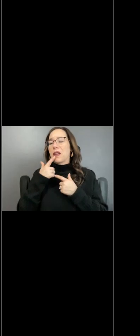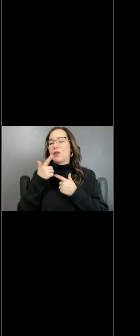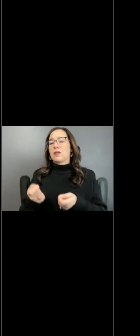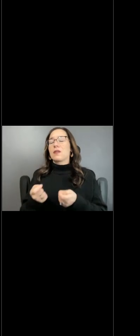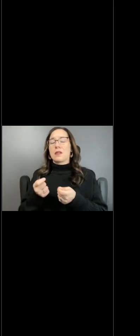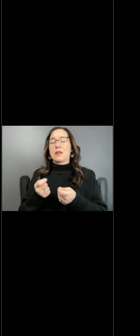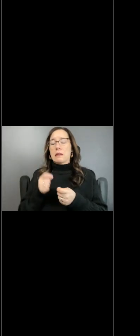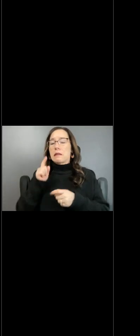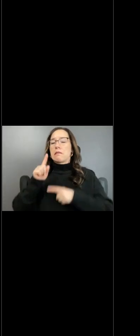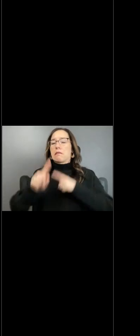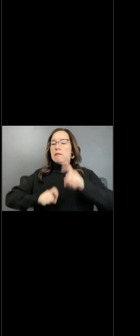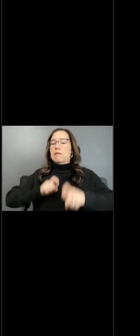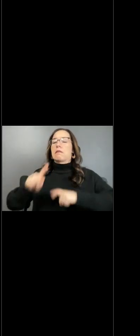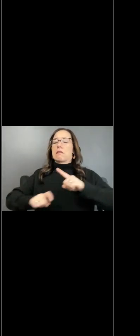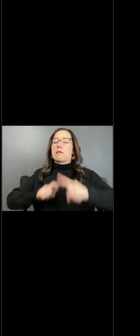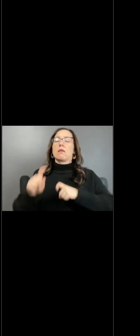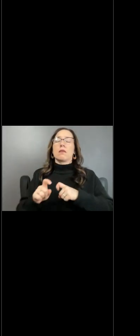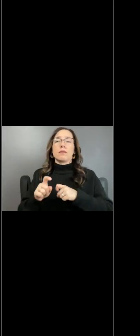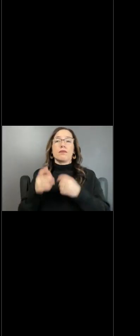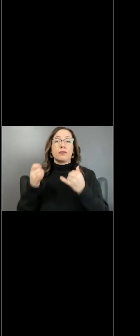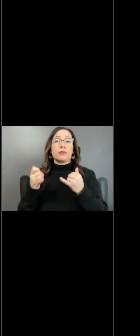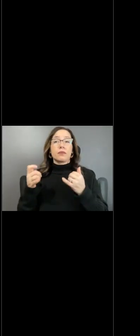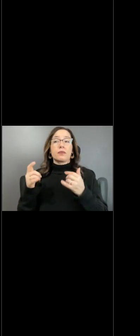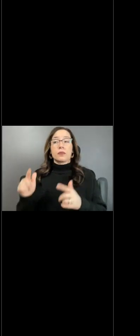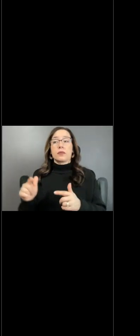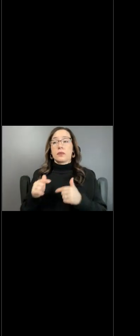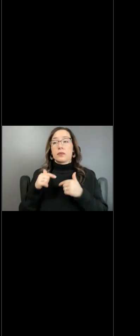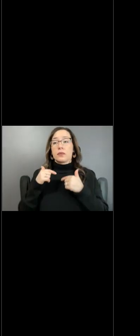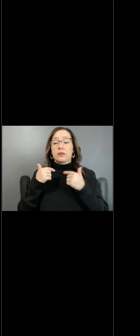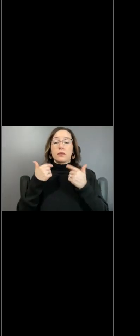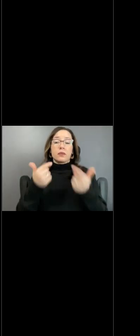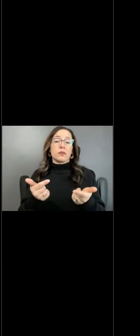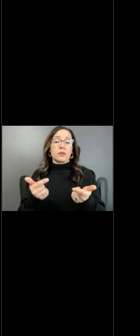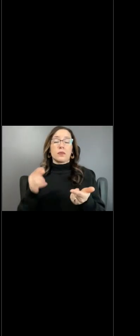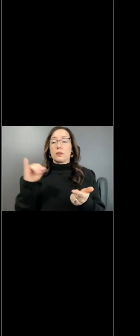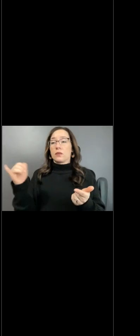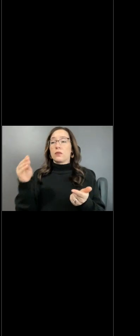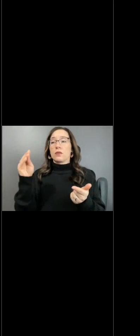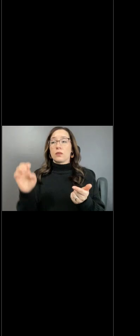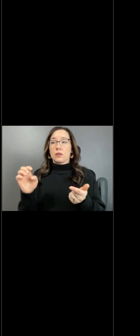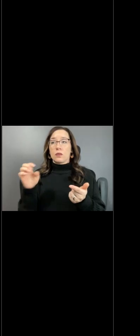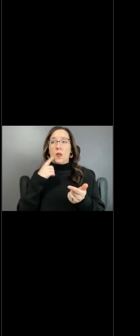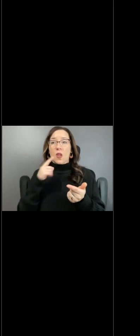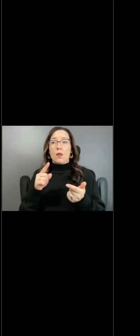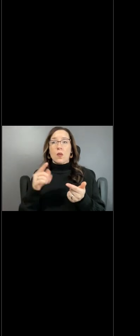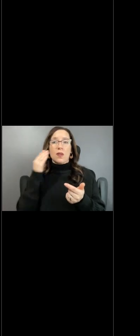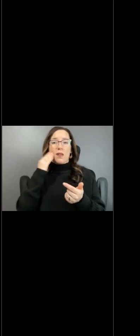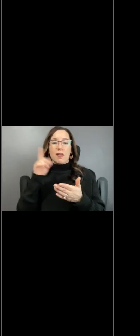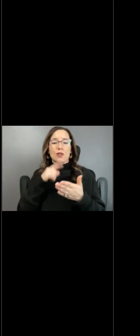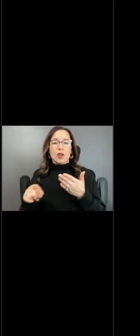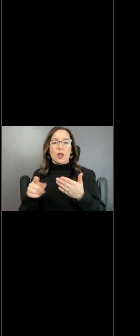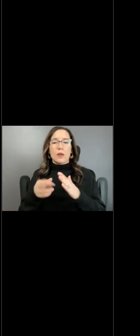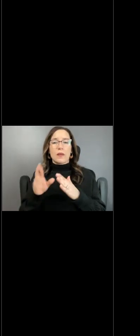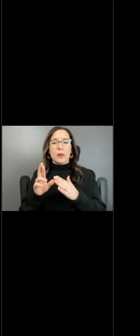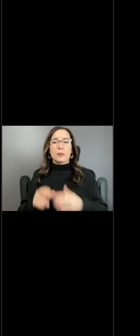probing questions. Now I'm going to turn it back over to Joe for our knowledge check review.